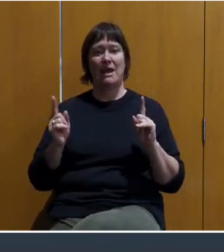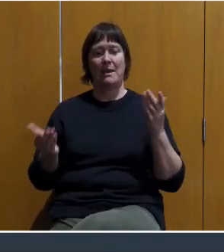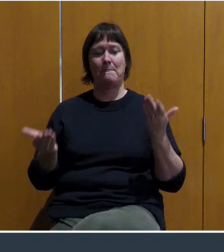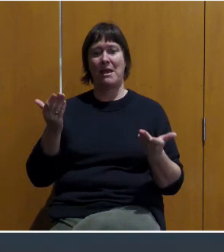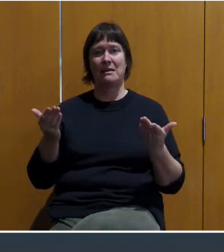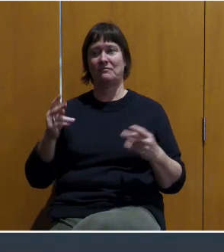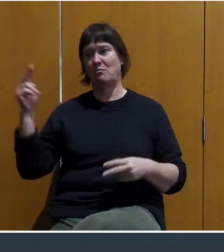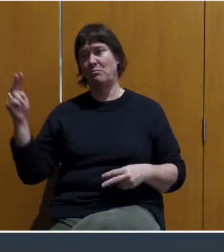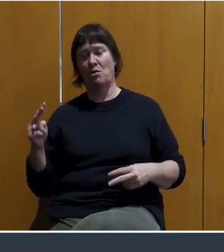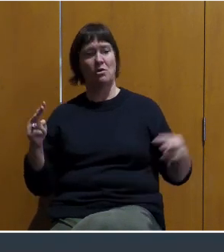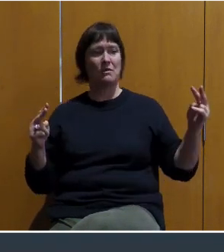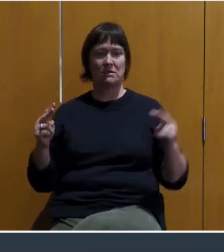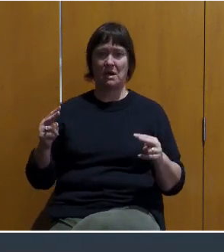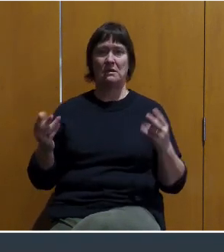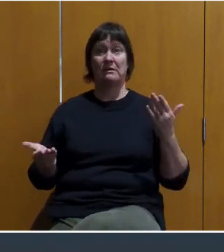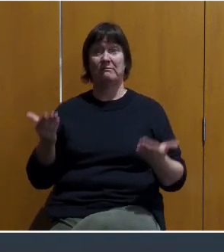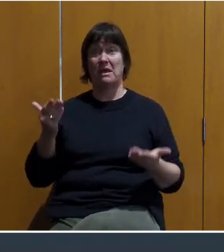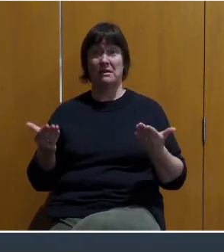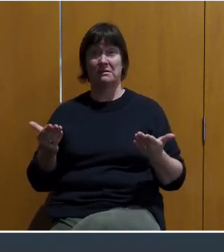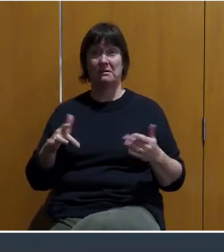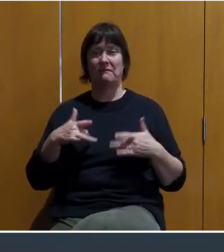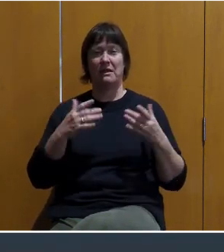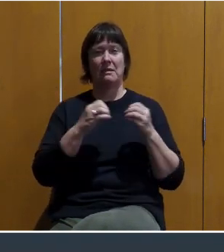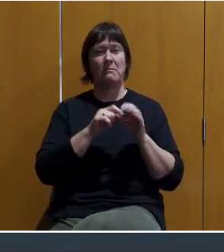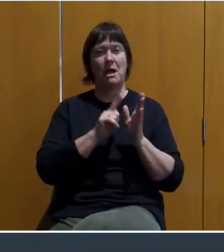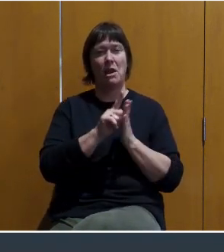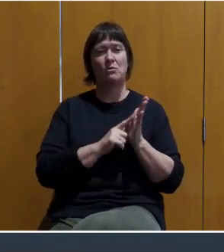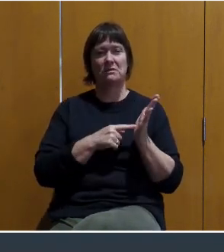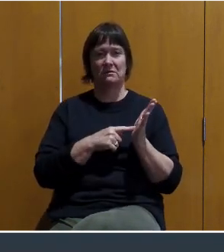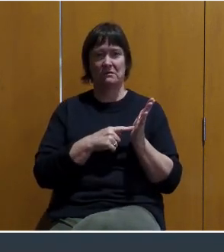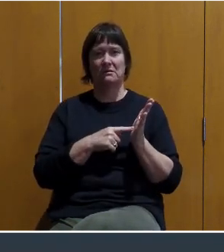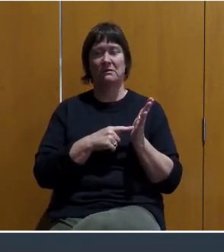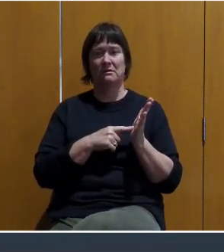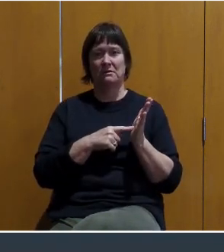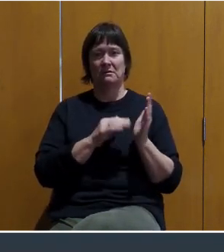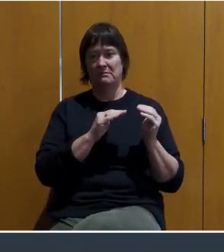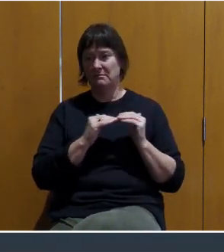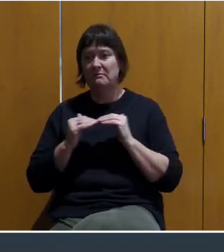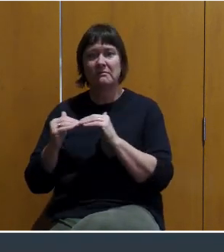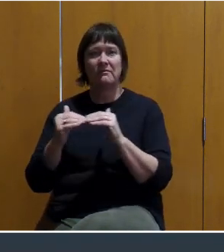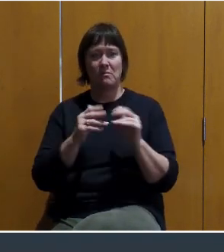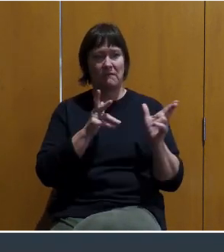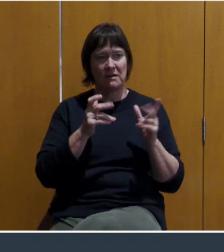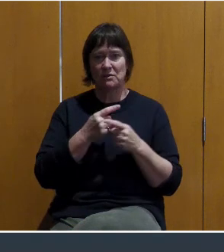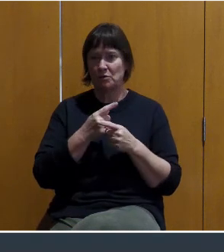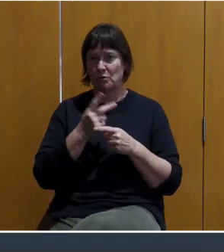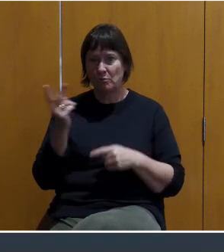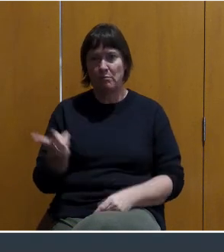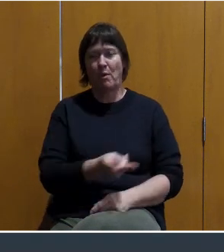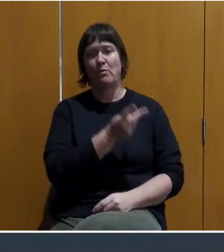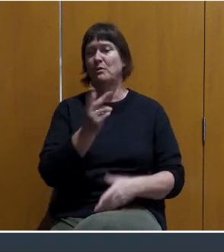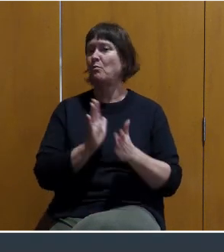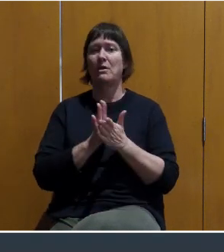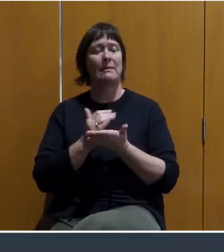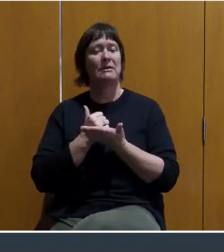both sides. And I think our bylaws really meet both people and have listened to all their needs. So I'm really, really happy